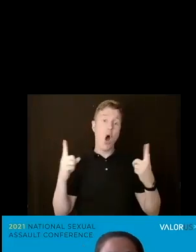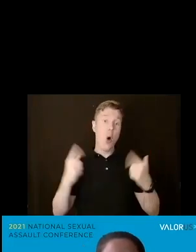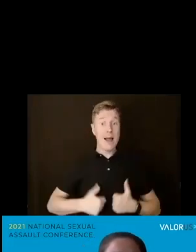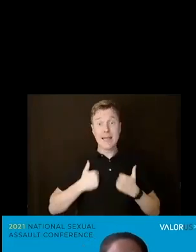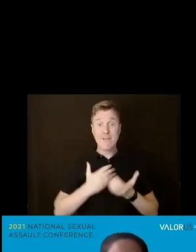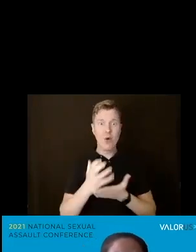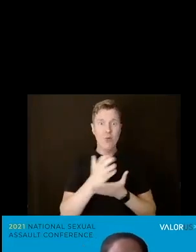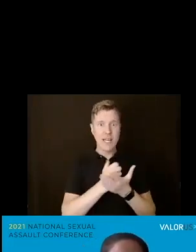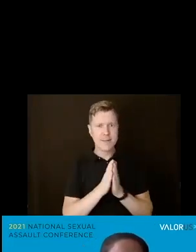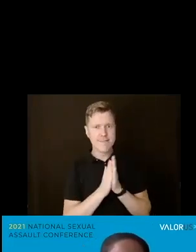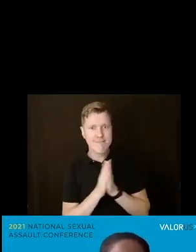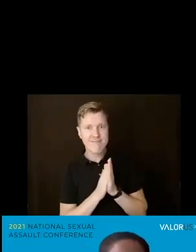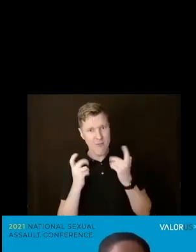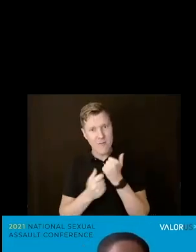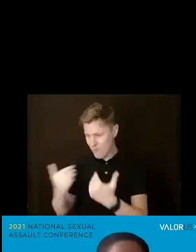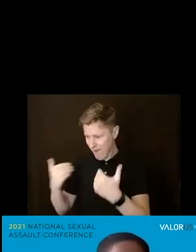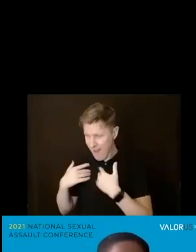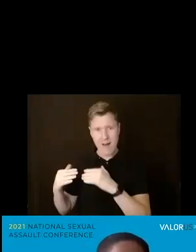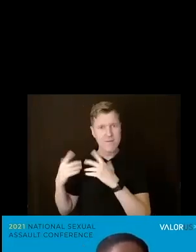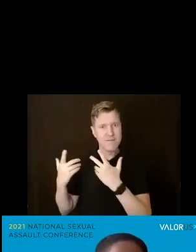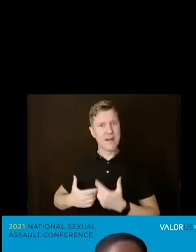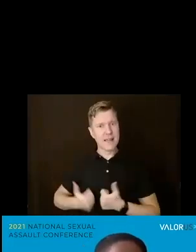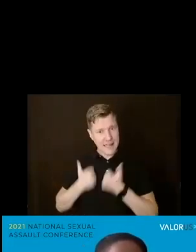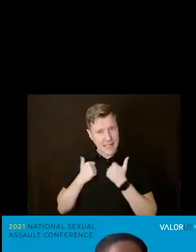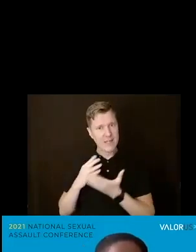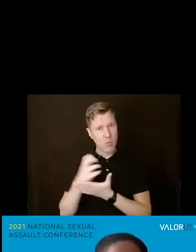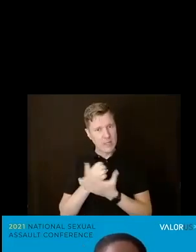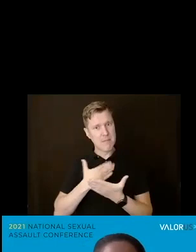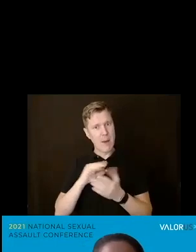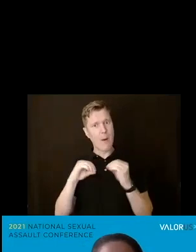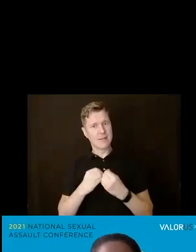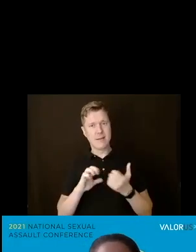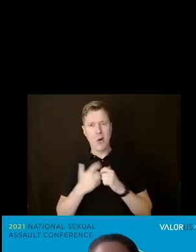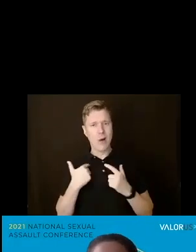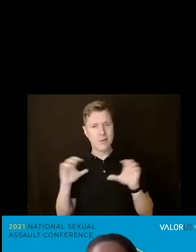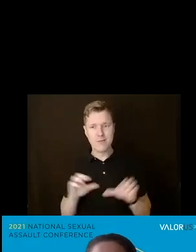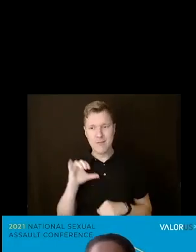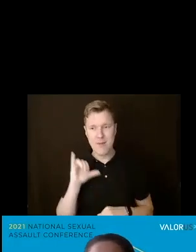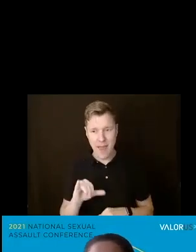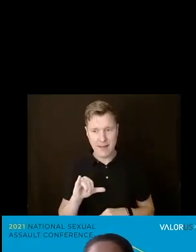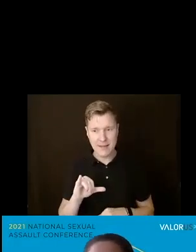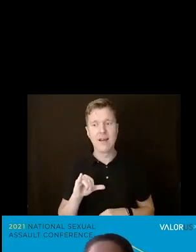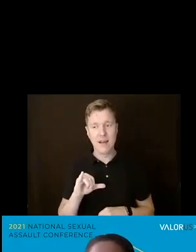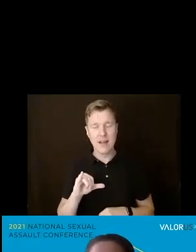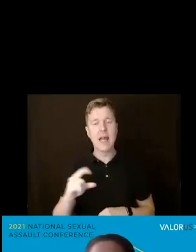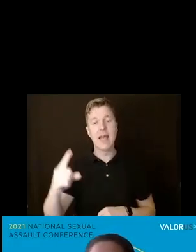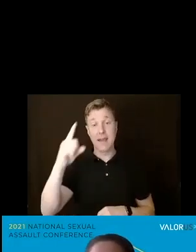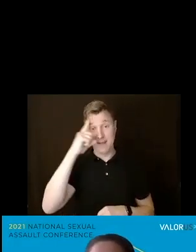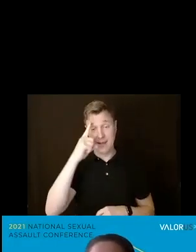and we're like, oh, I want everybody to have living wages in my organization. Like, how do I do that? And I think it's really hard